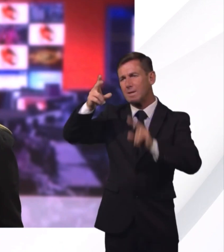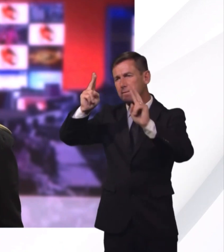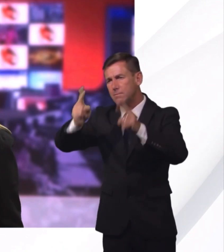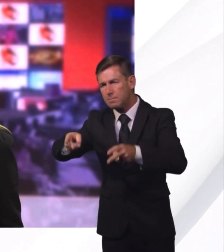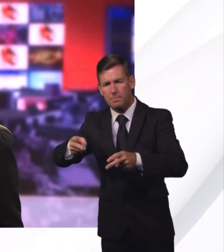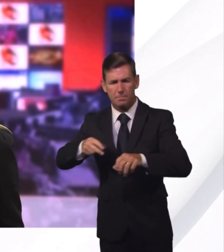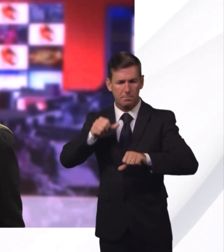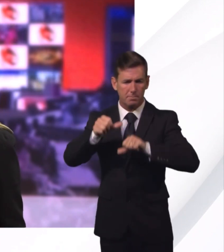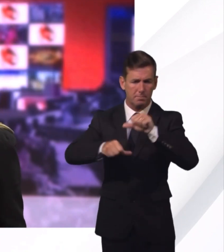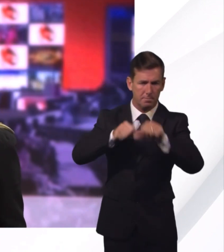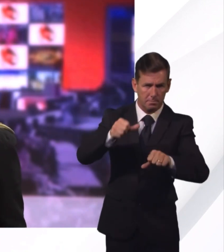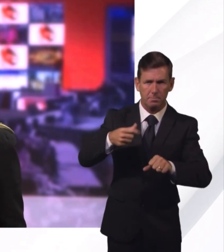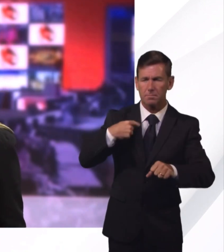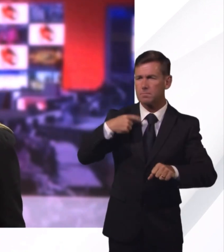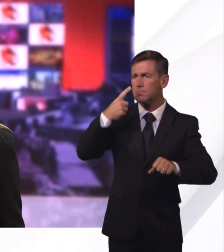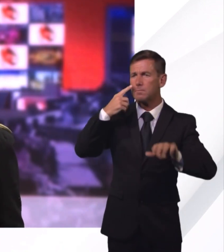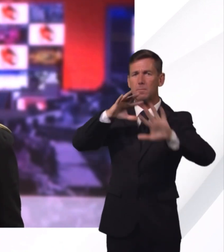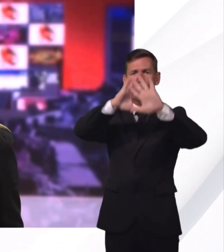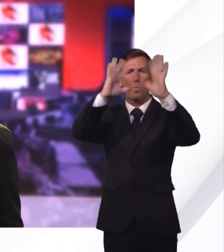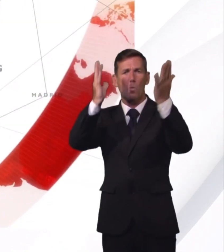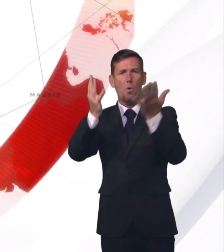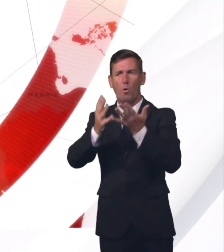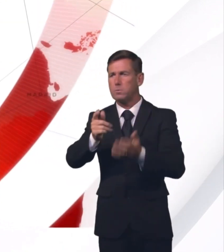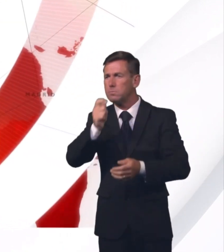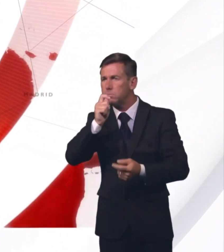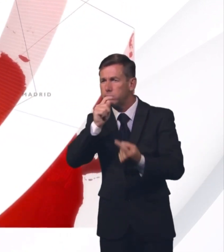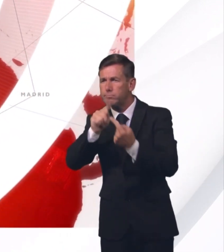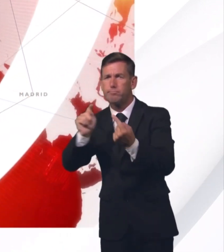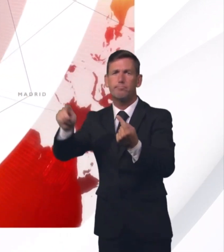the UK and around the world.